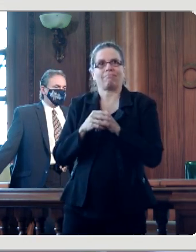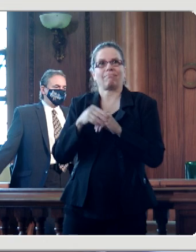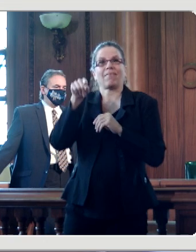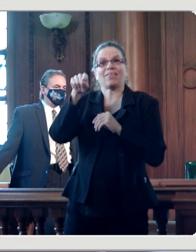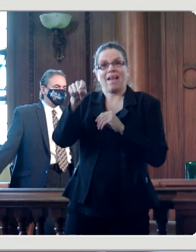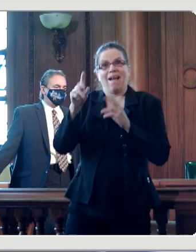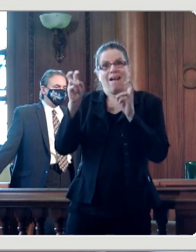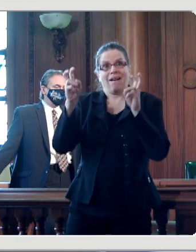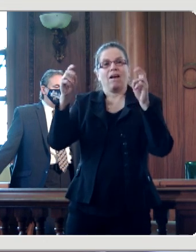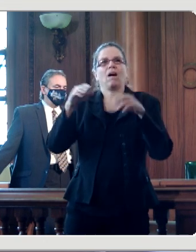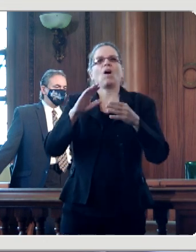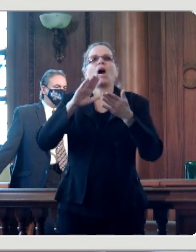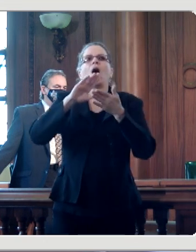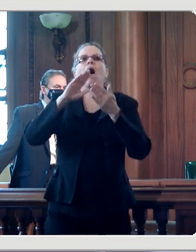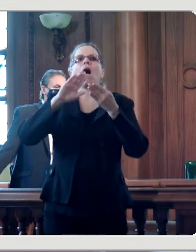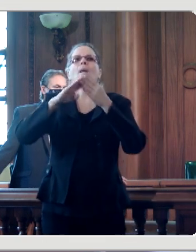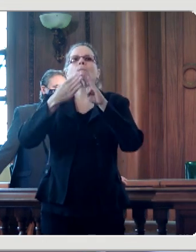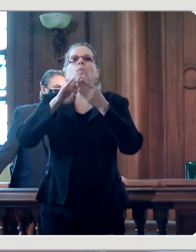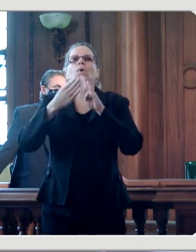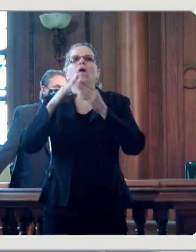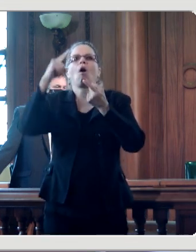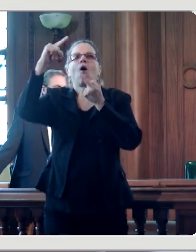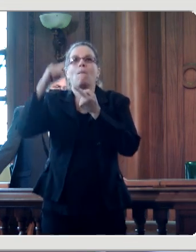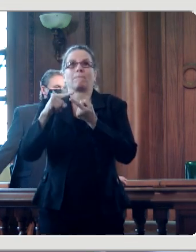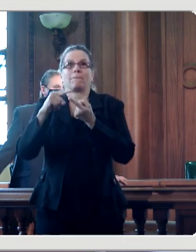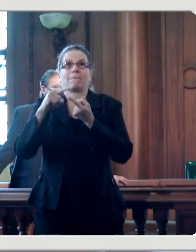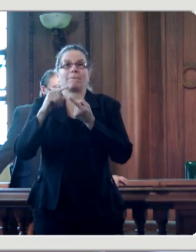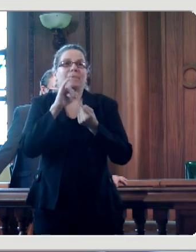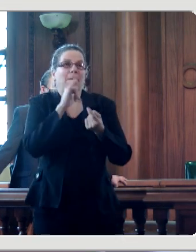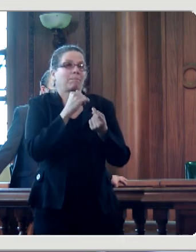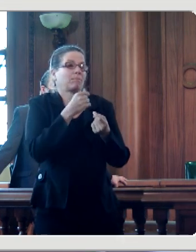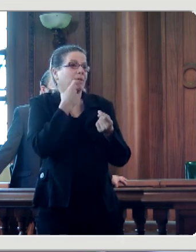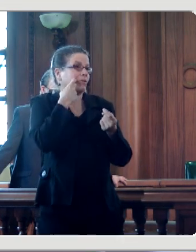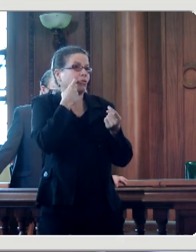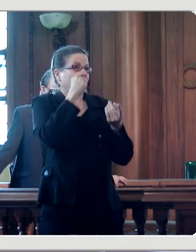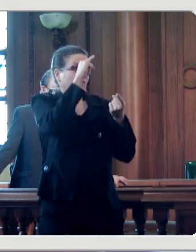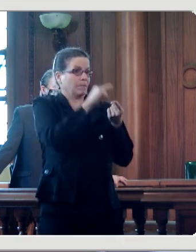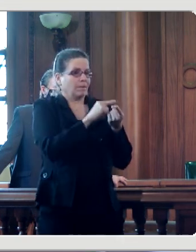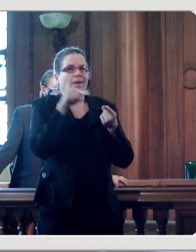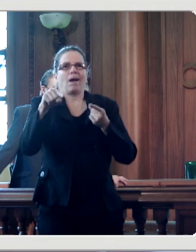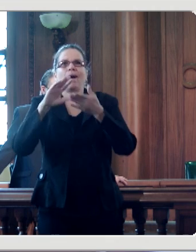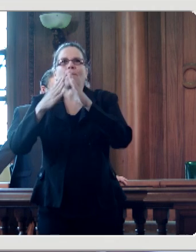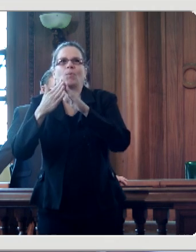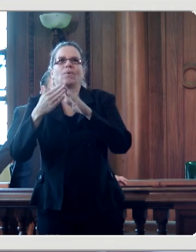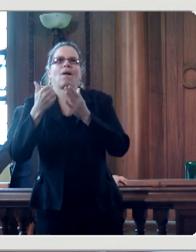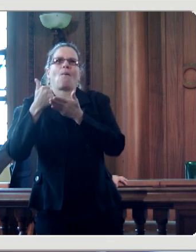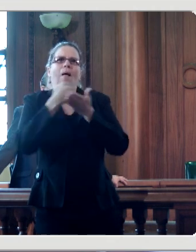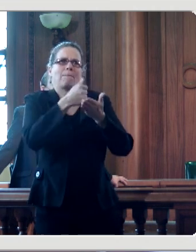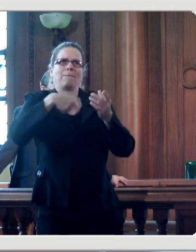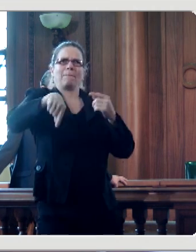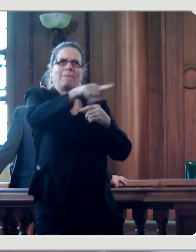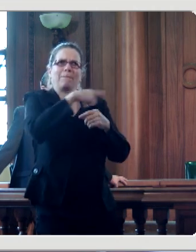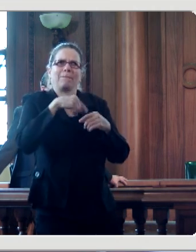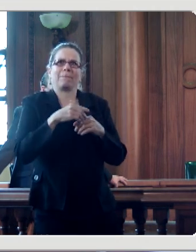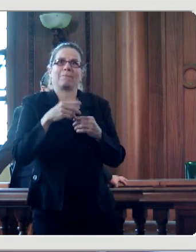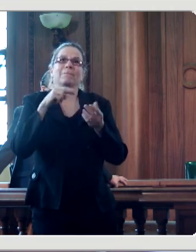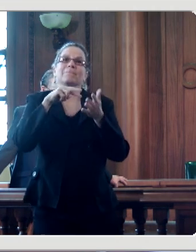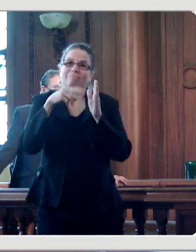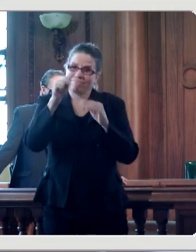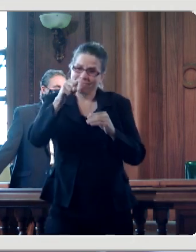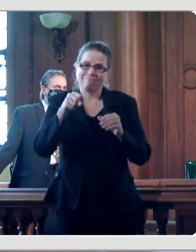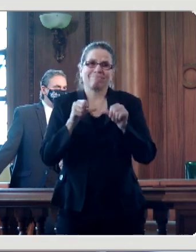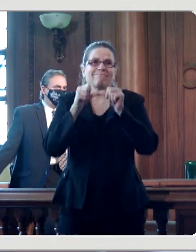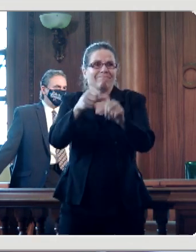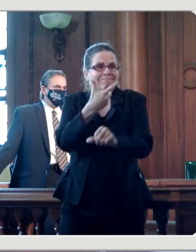the harm in your environment. The vaccine rollout has begun. It is our